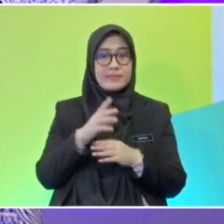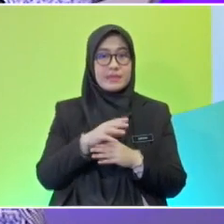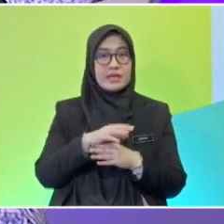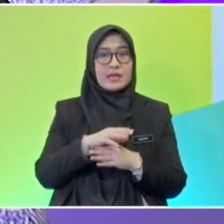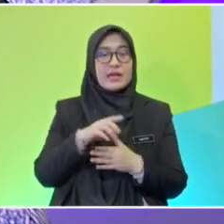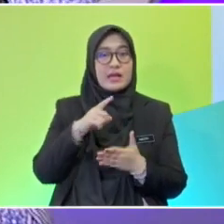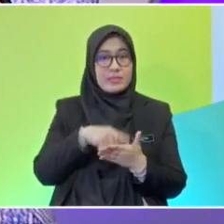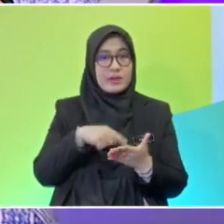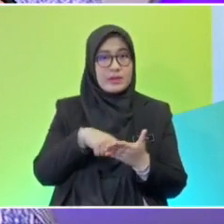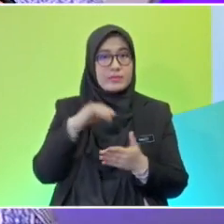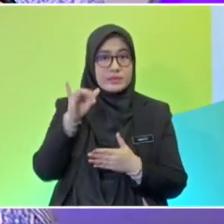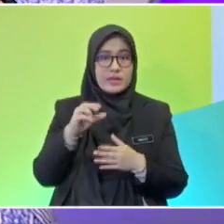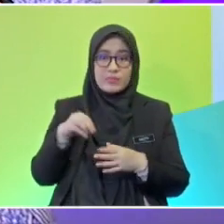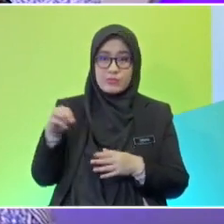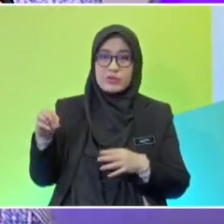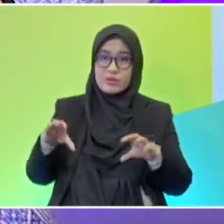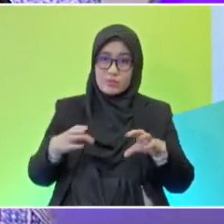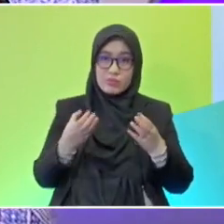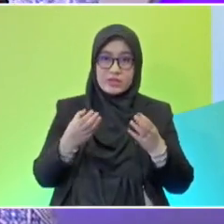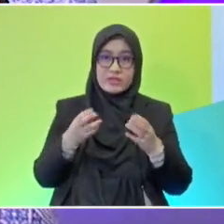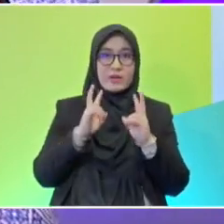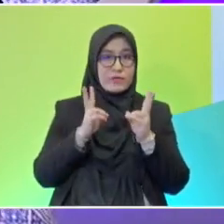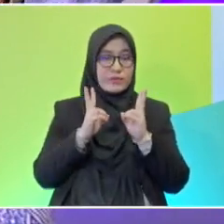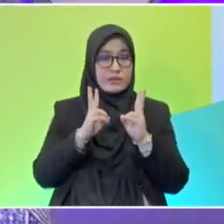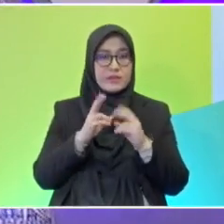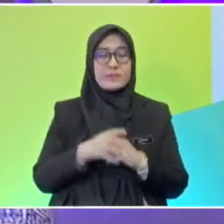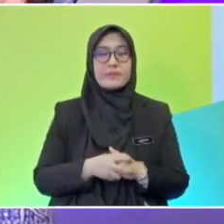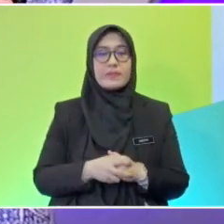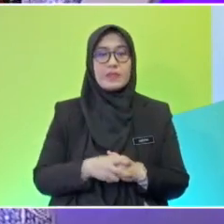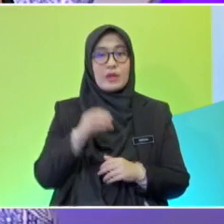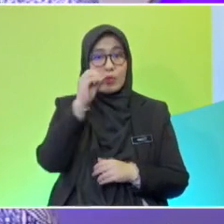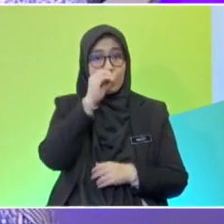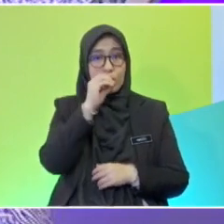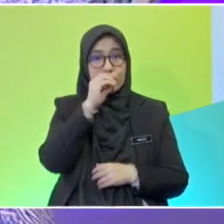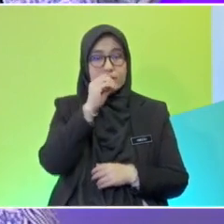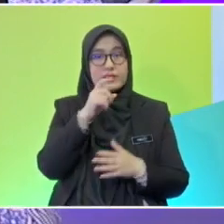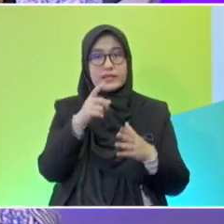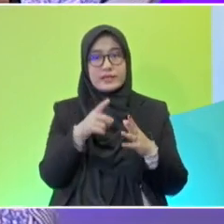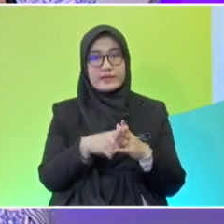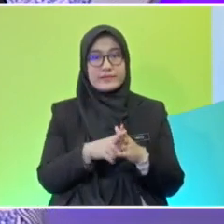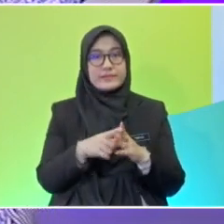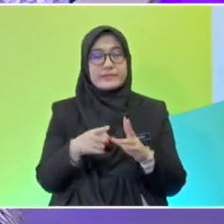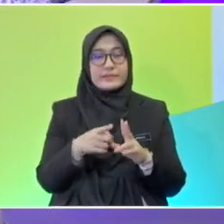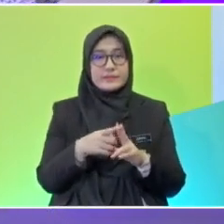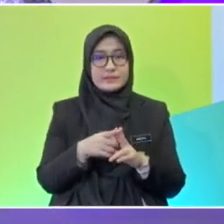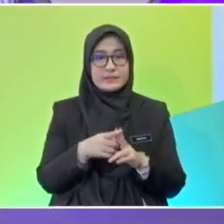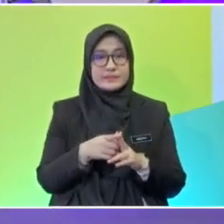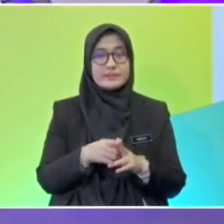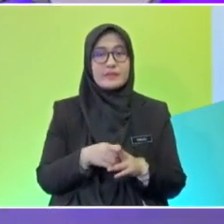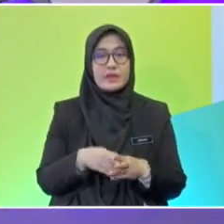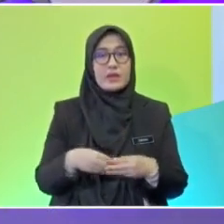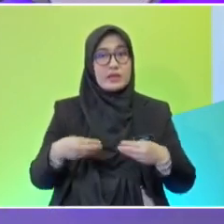also collect data through written responses. So, for example, we could give a task in the classroom and they could answer